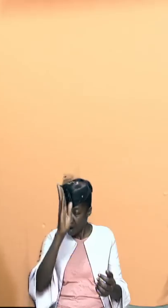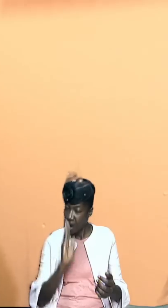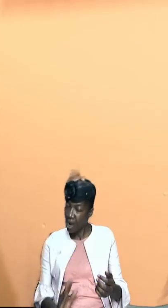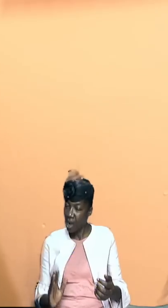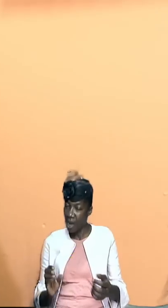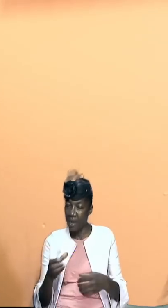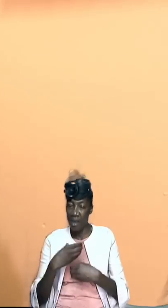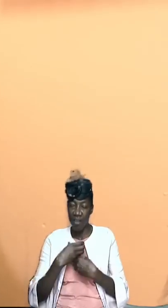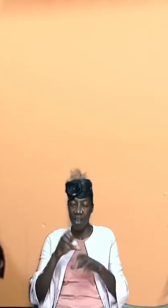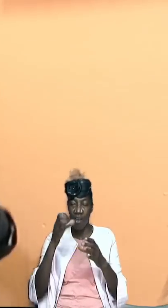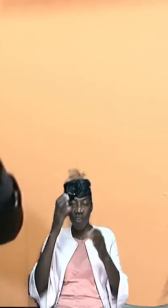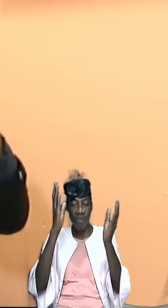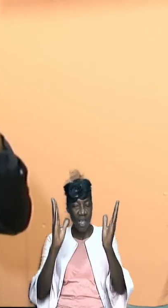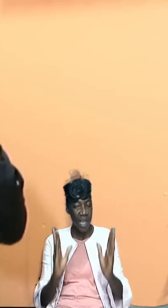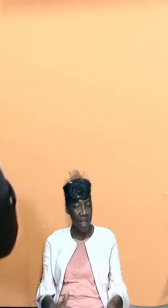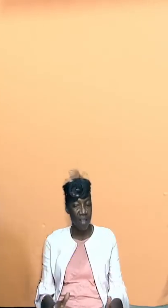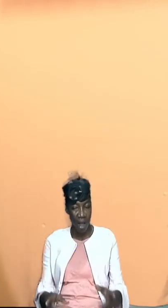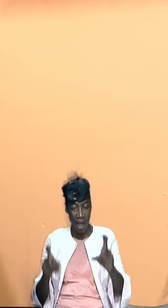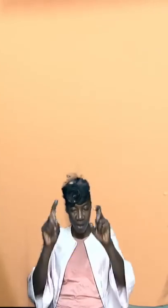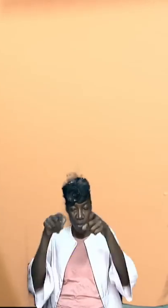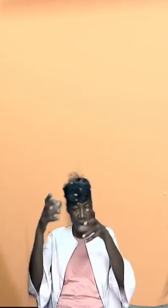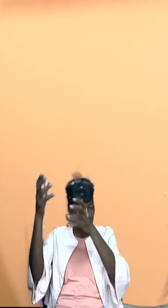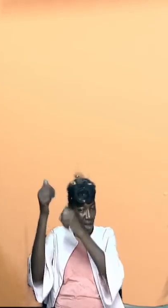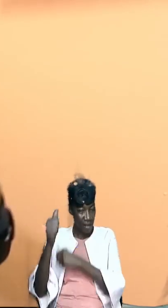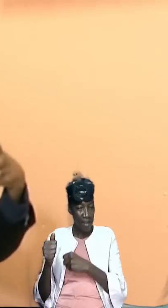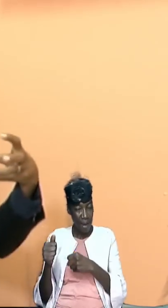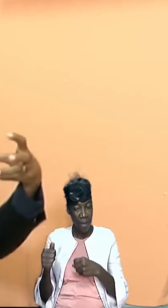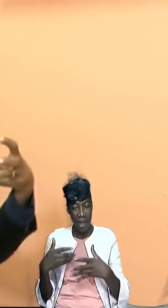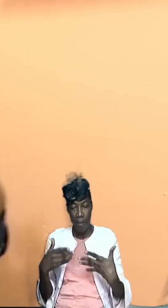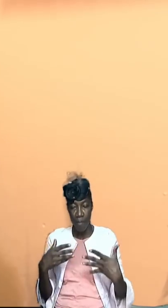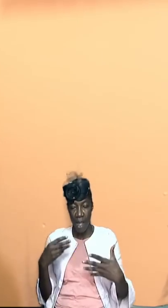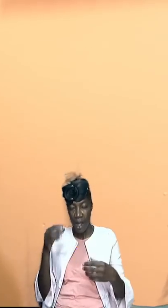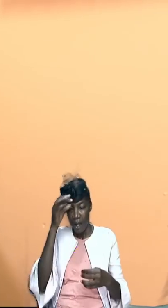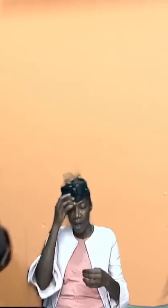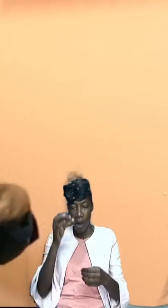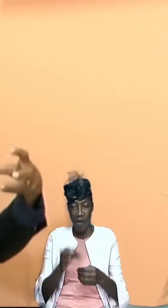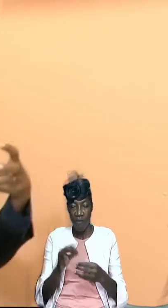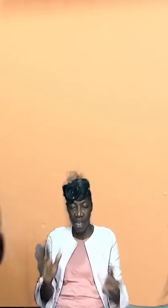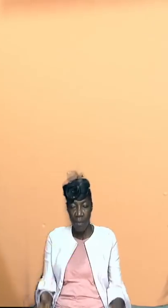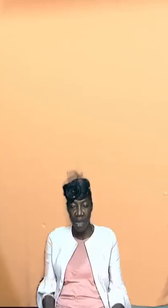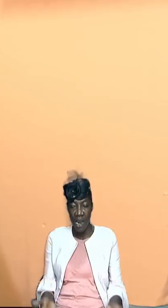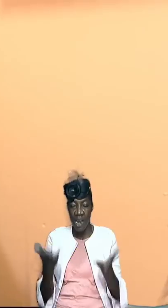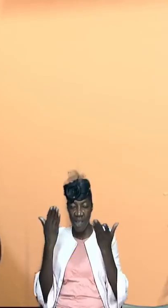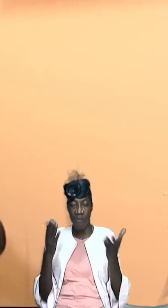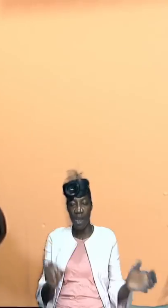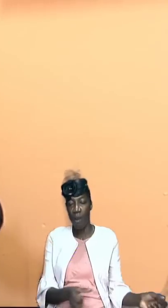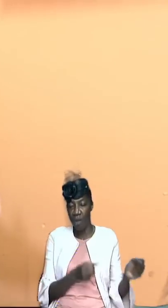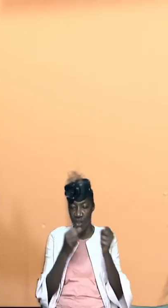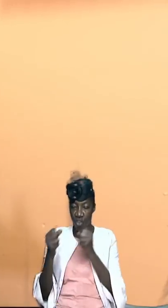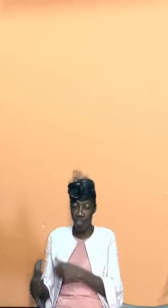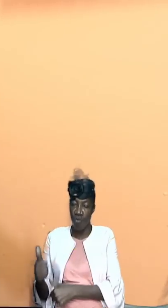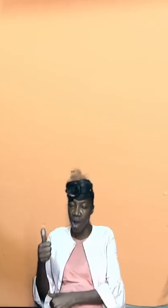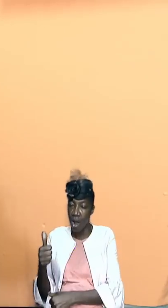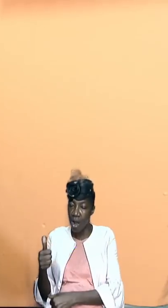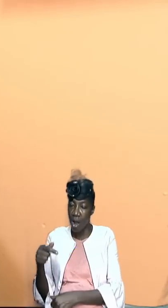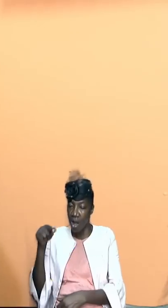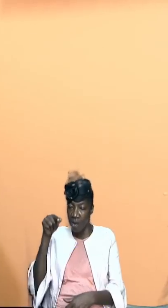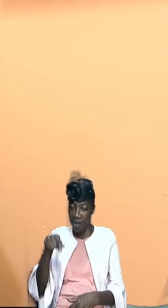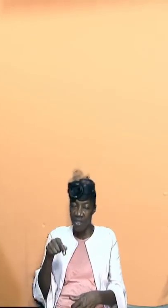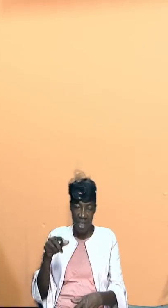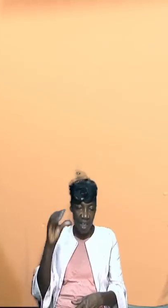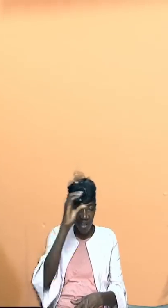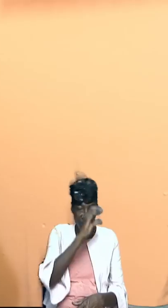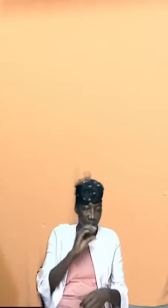we must accept it. May our faith be lifted and be stronger for this